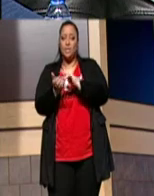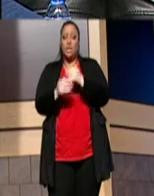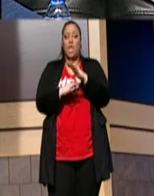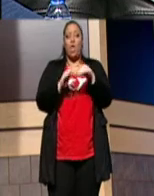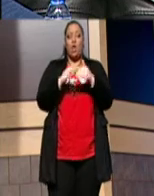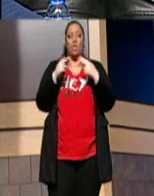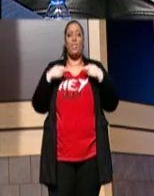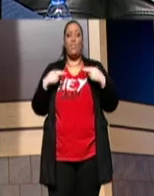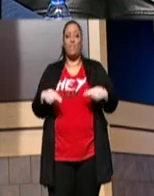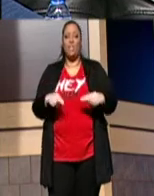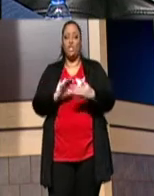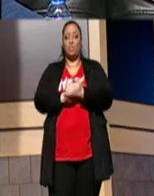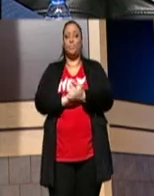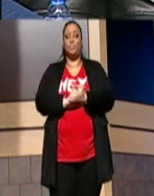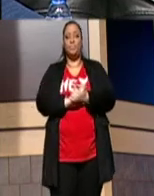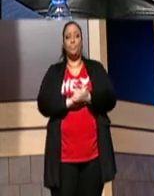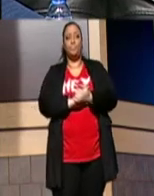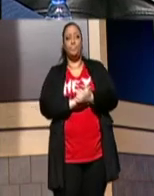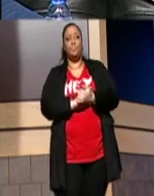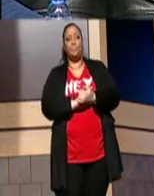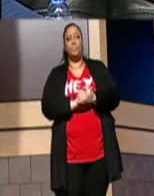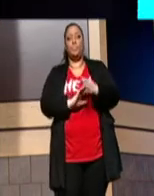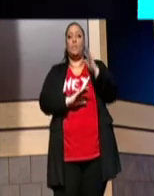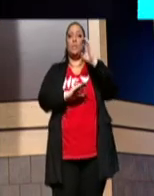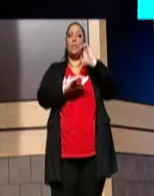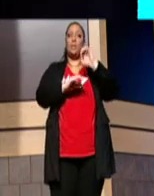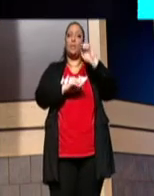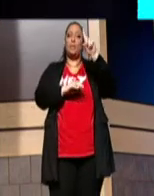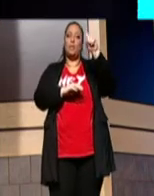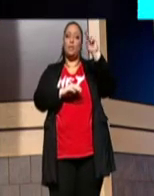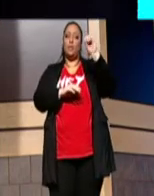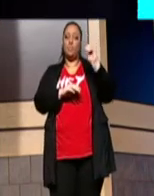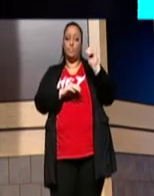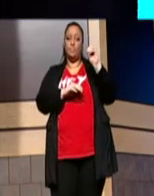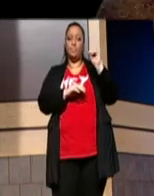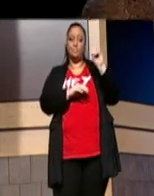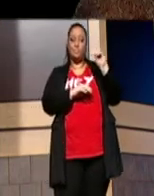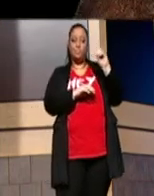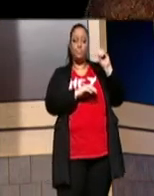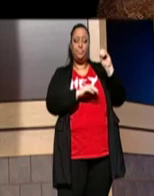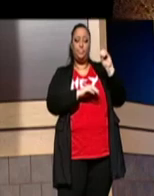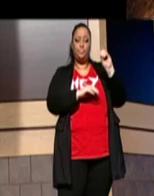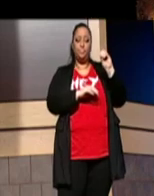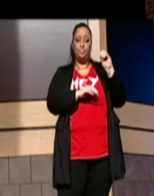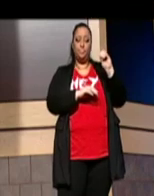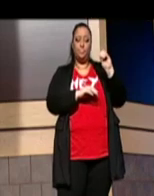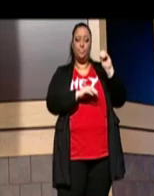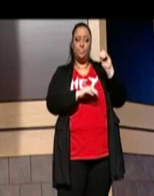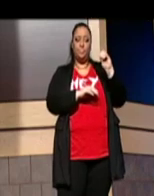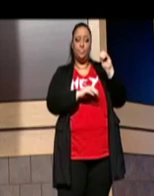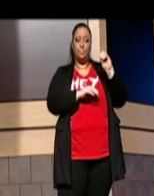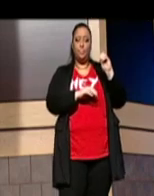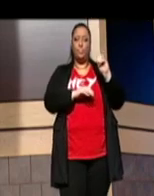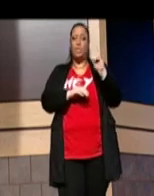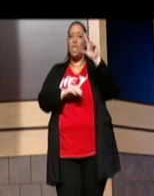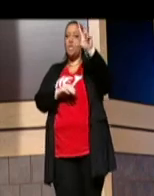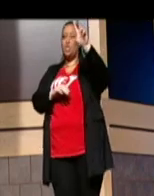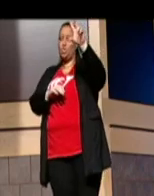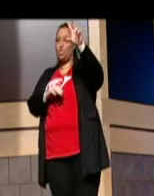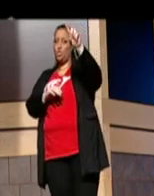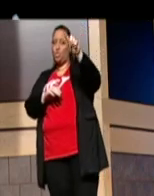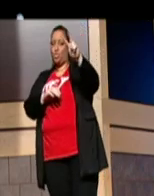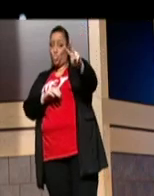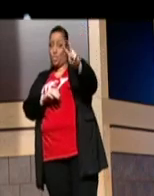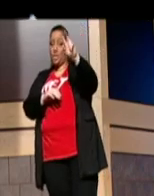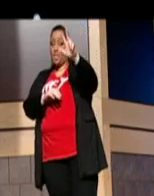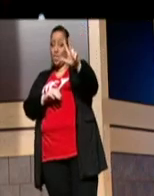flesh. Wow. So Exodus. If you want to study Exodus, what the Passover angel is going to do, it's in the 23rd